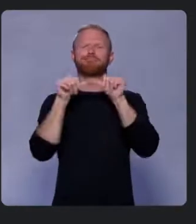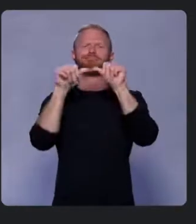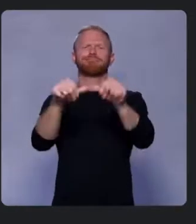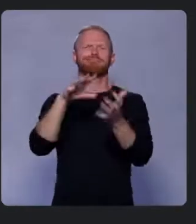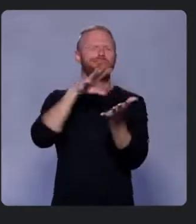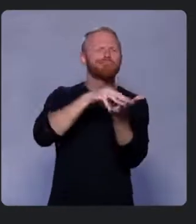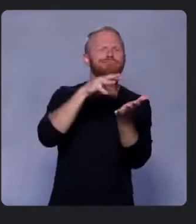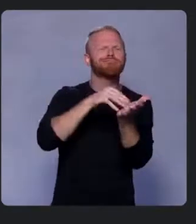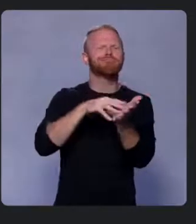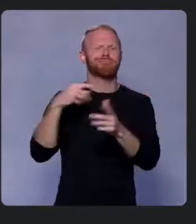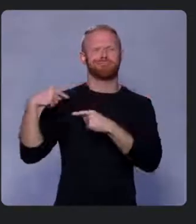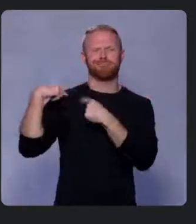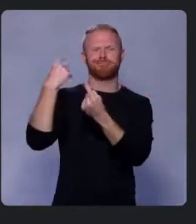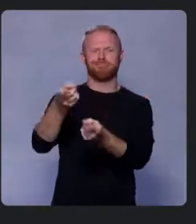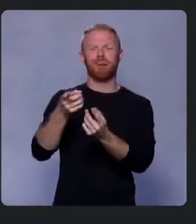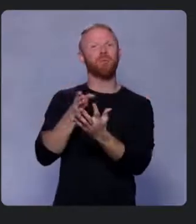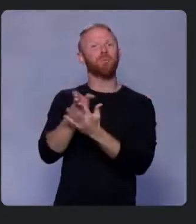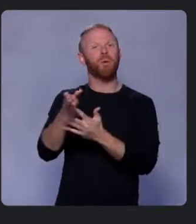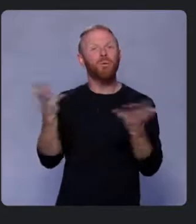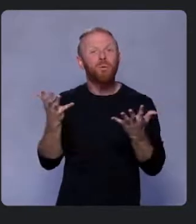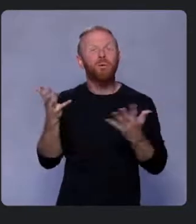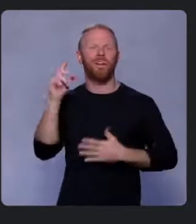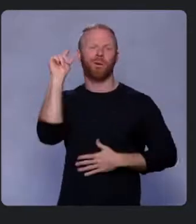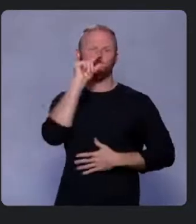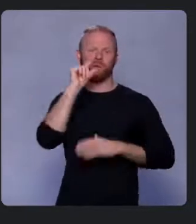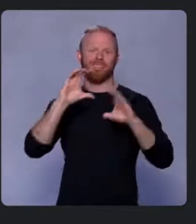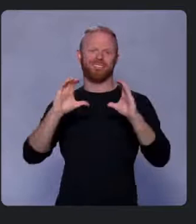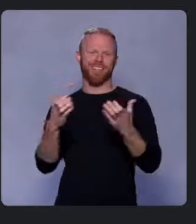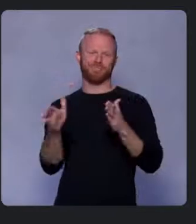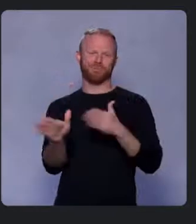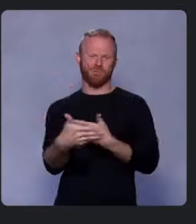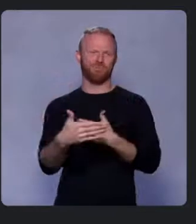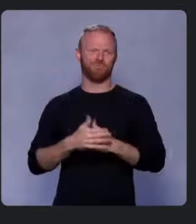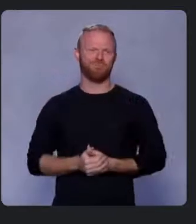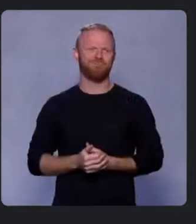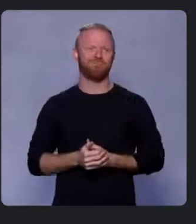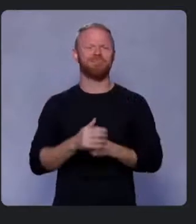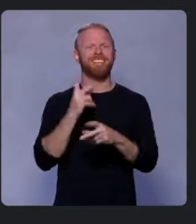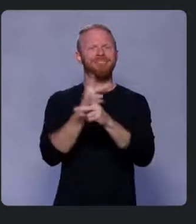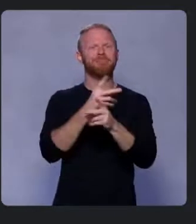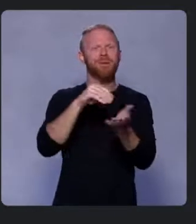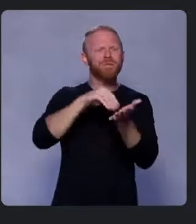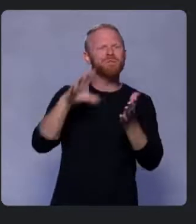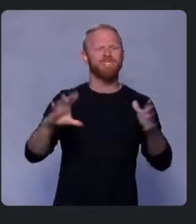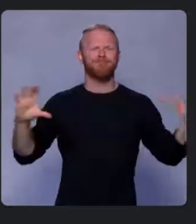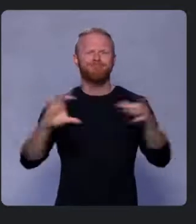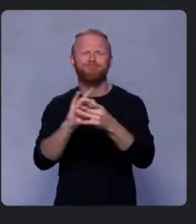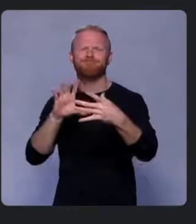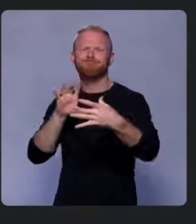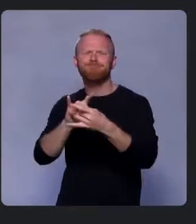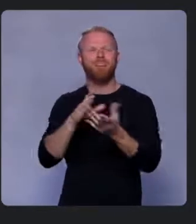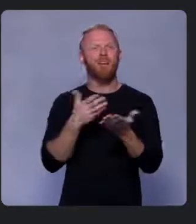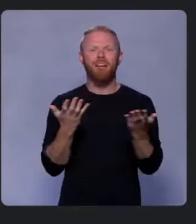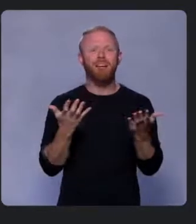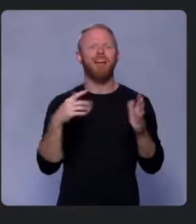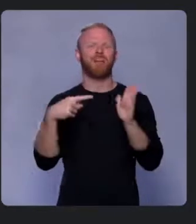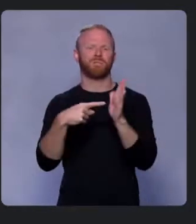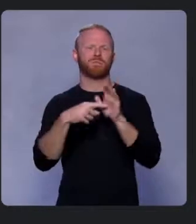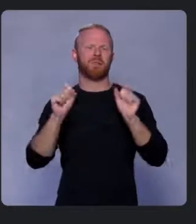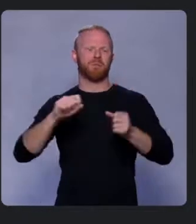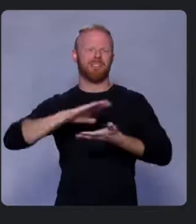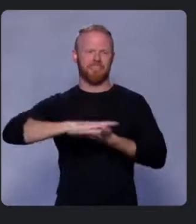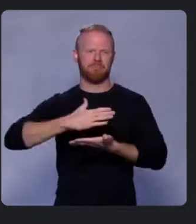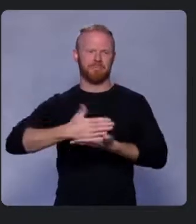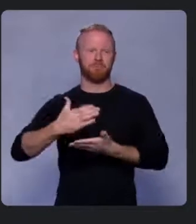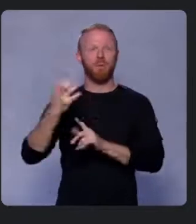year with Google Classroom, or keeping students connected with affordable laptops. Chromebooks are now